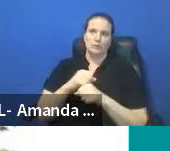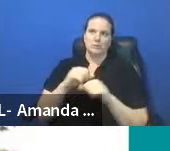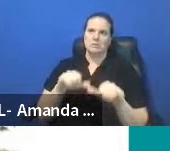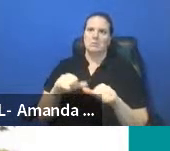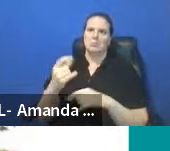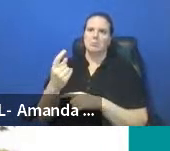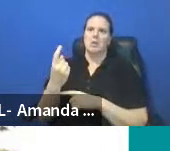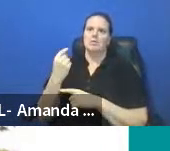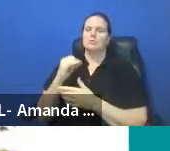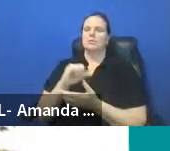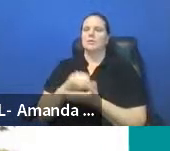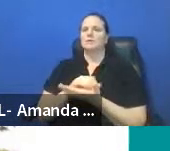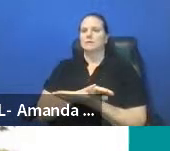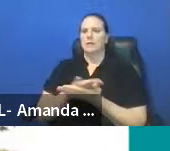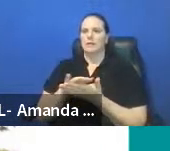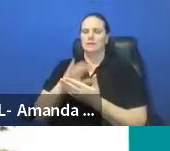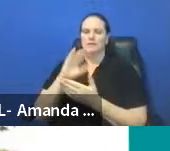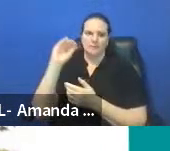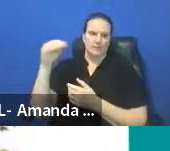because it was nice and sunny.